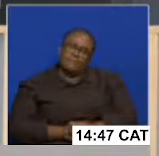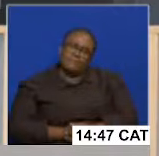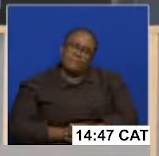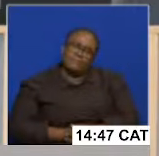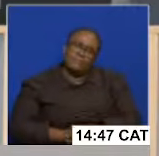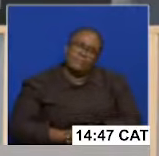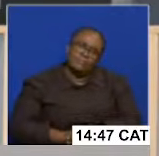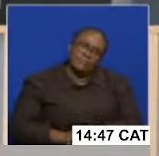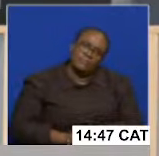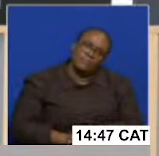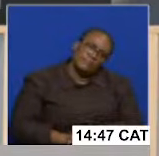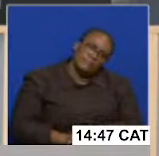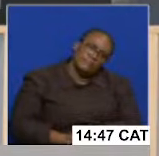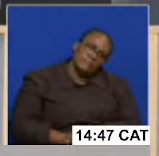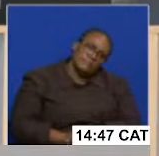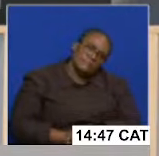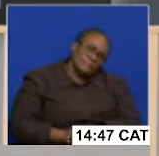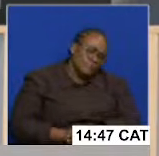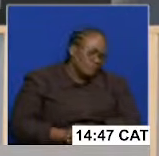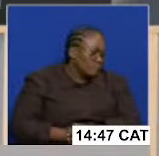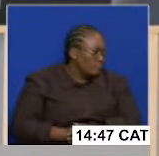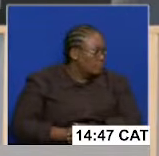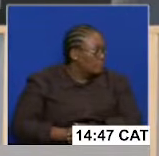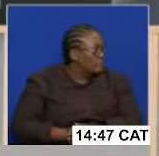So if you go to the annexes file,